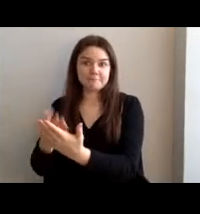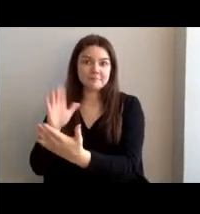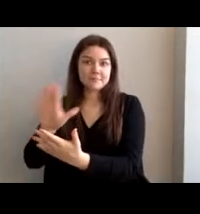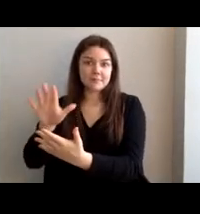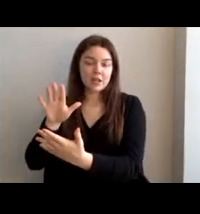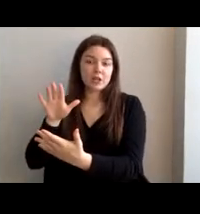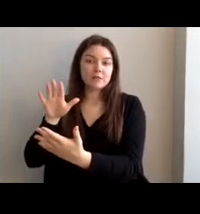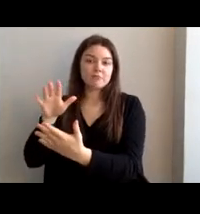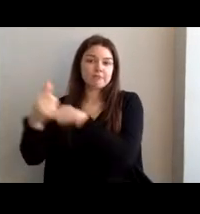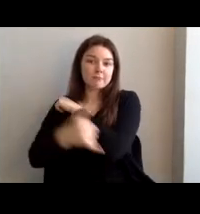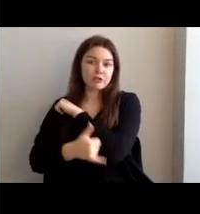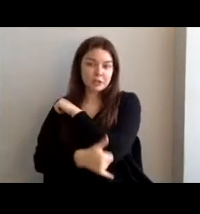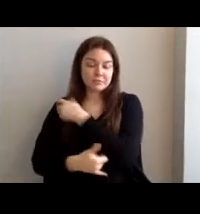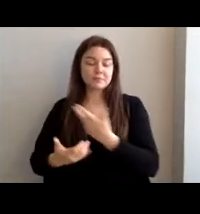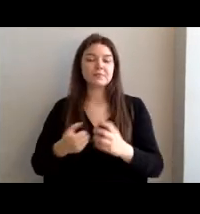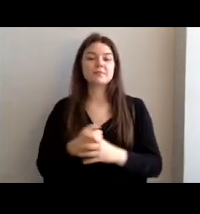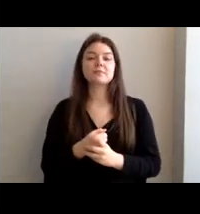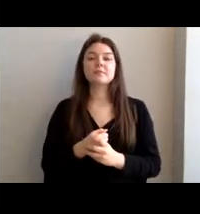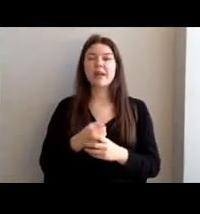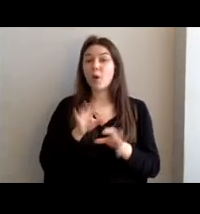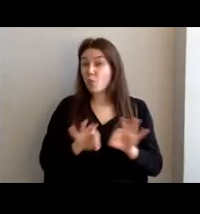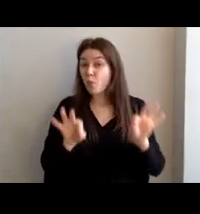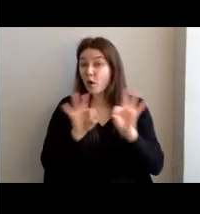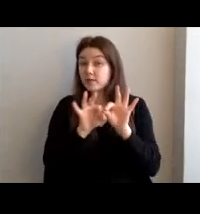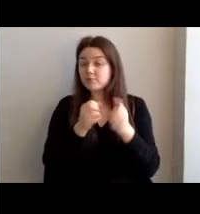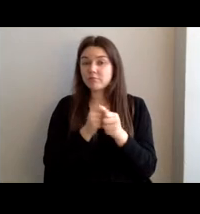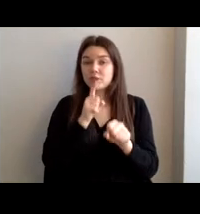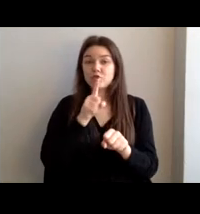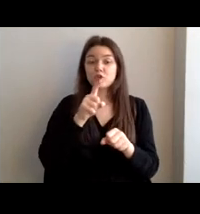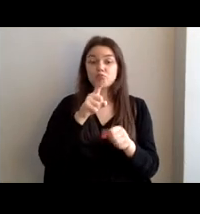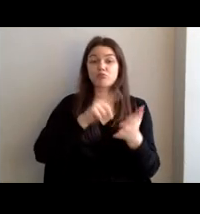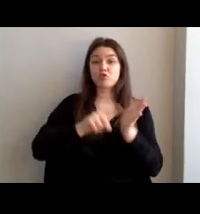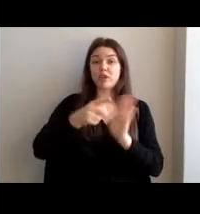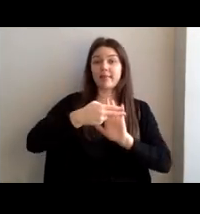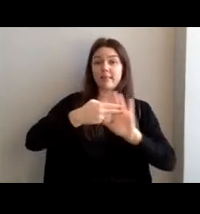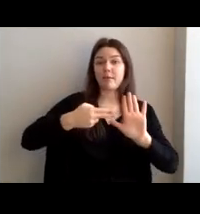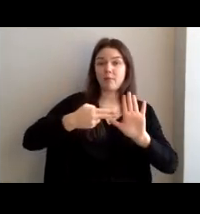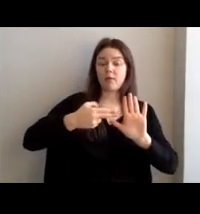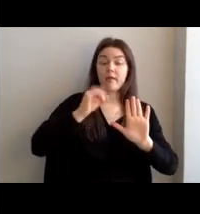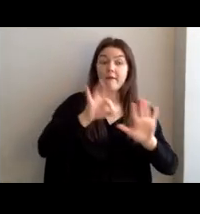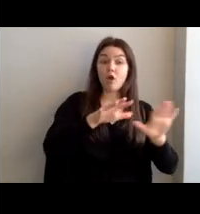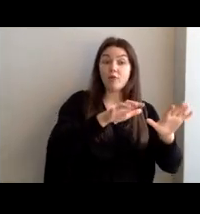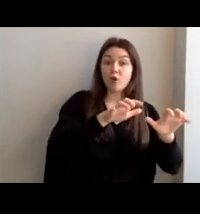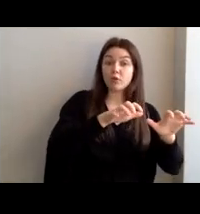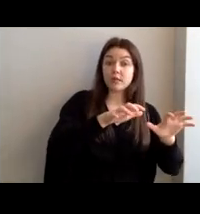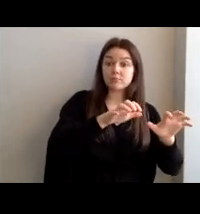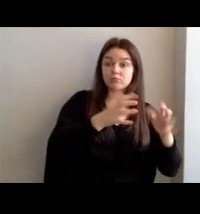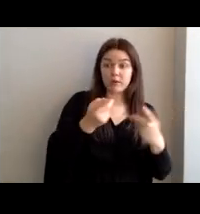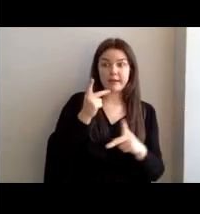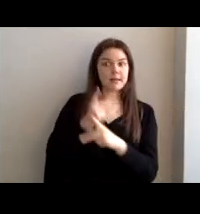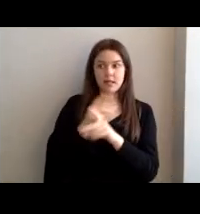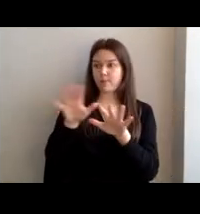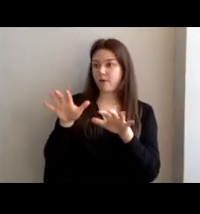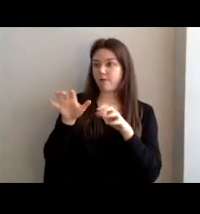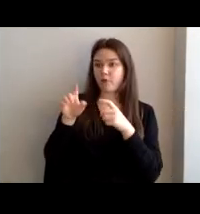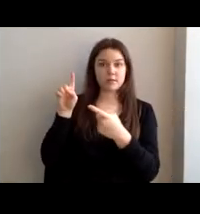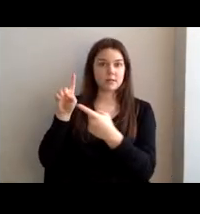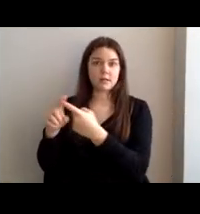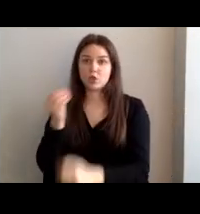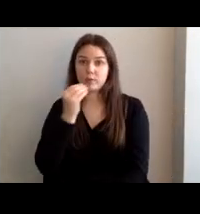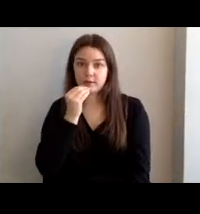Important fact is to make sure you're checking that label, right? So if it's frozen, you want to keep it frozen until you're going to consume it. If it's